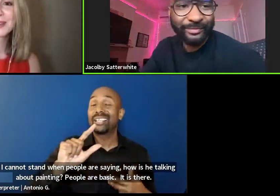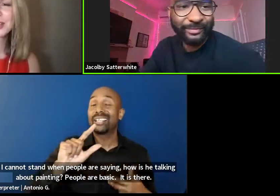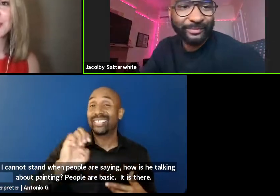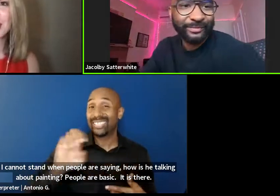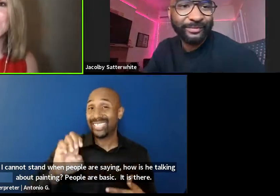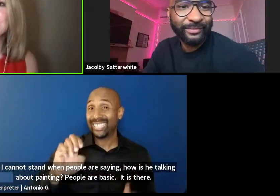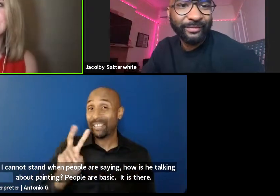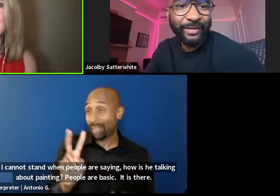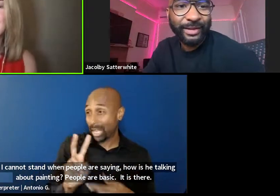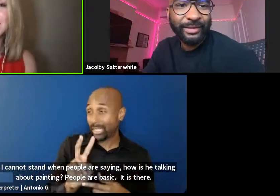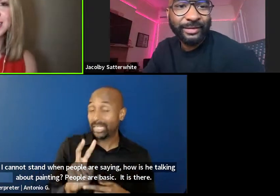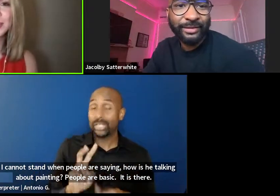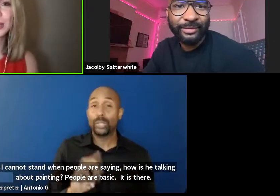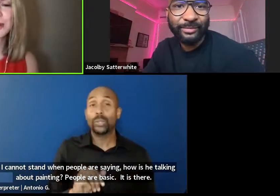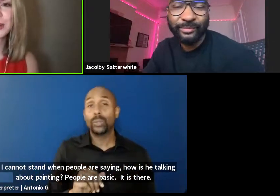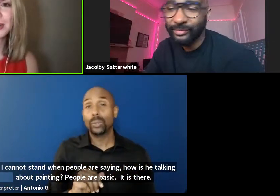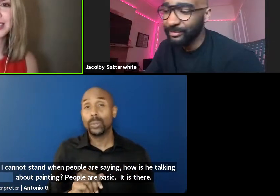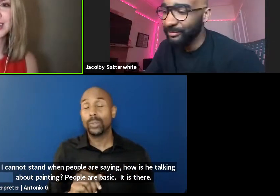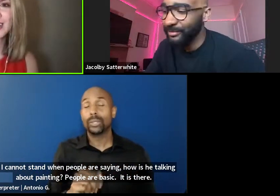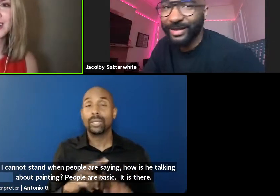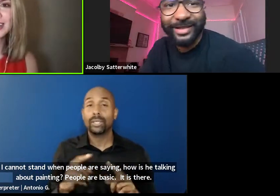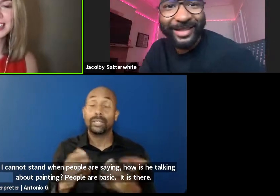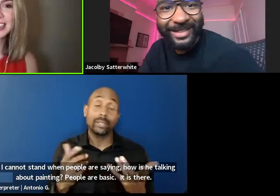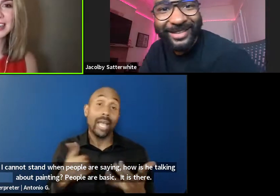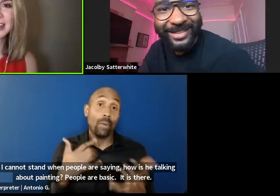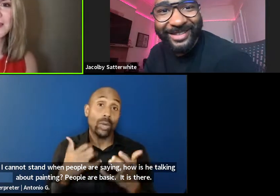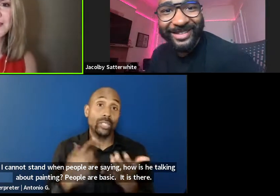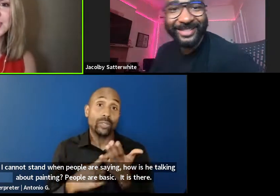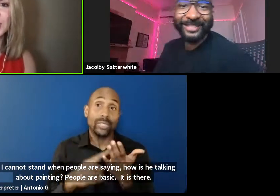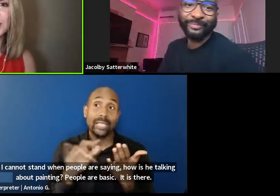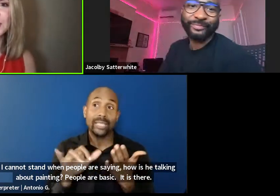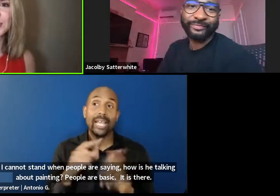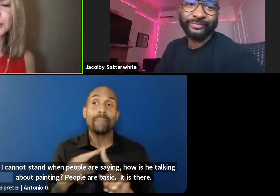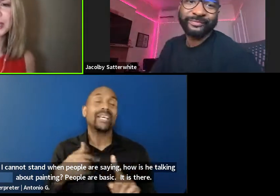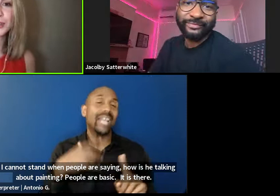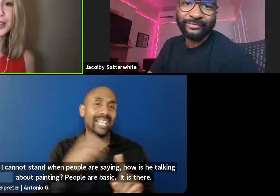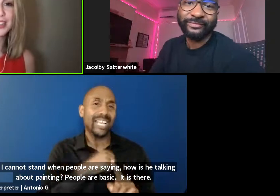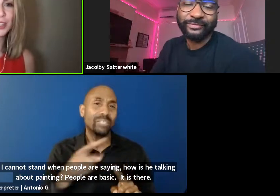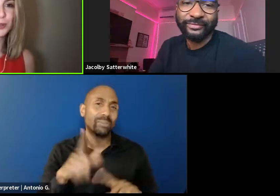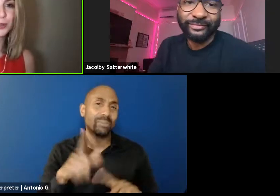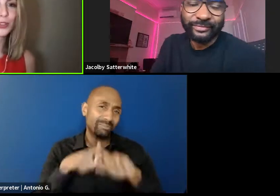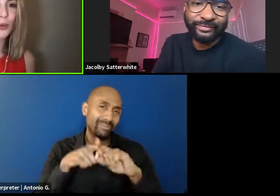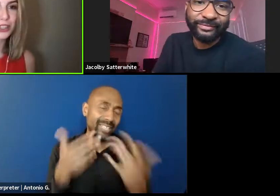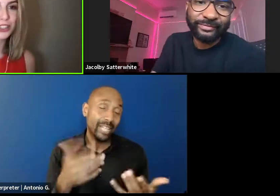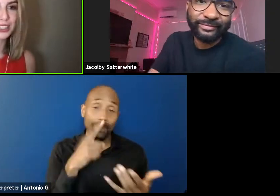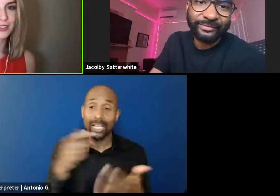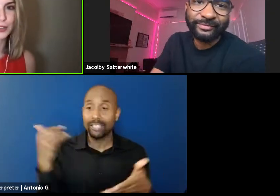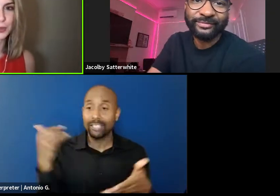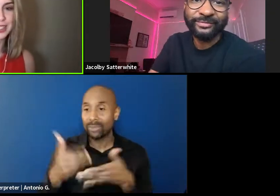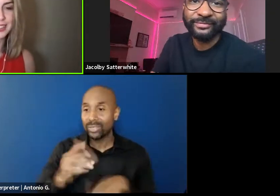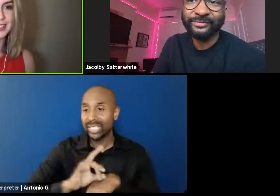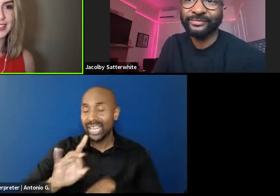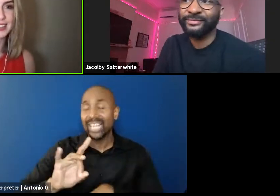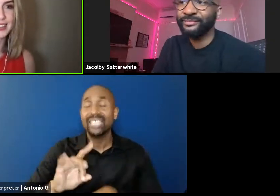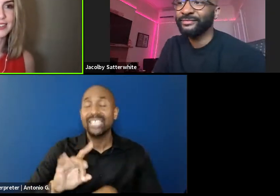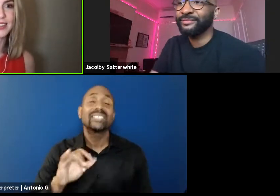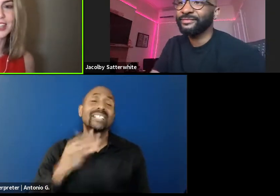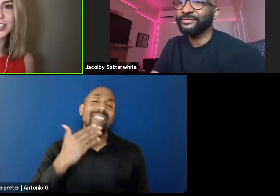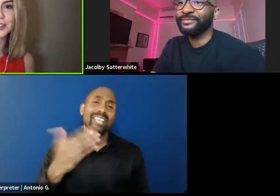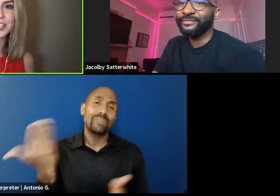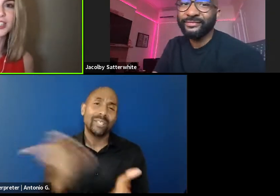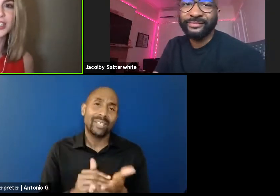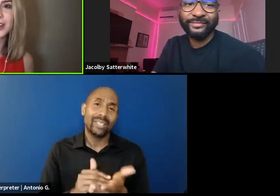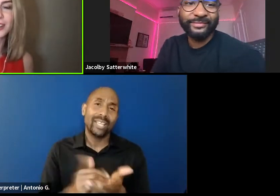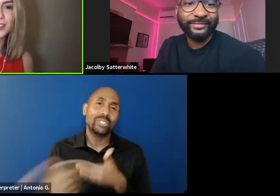But I think we should probably stop there because we're coming up on 8 o'clock. So Jacolby, I just want to thank you so much again for joining us tonight and